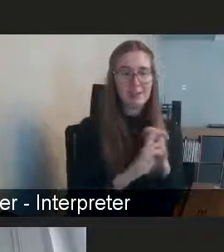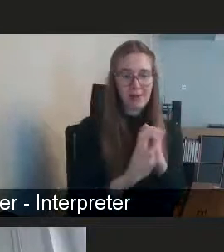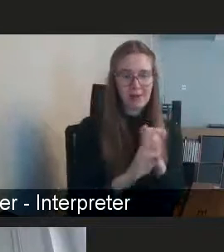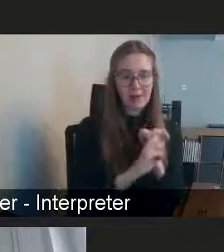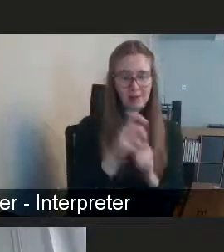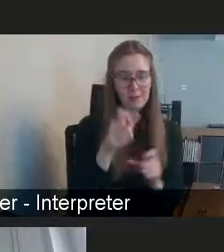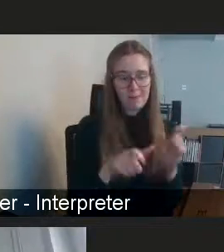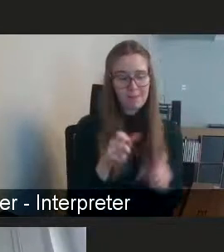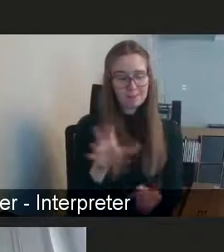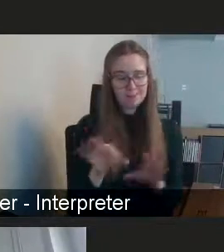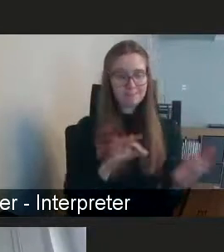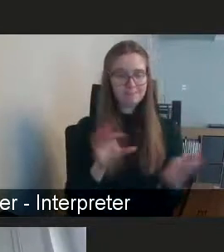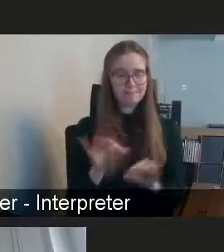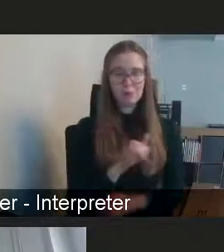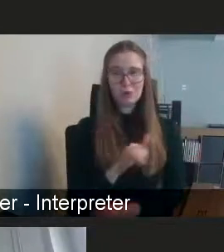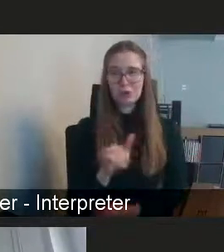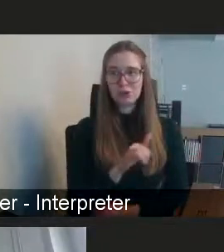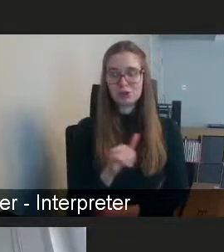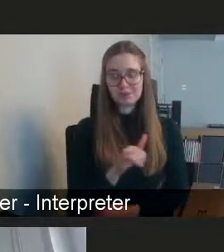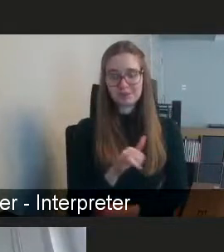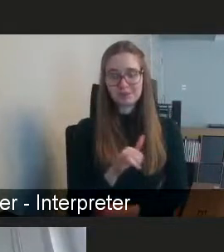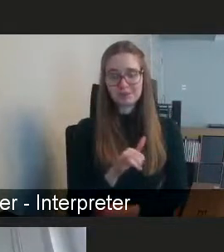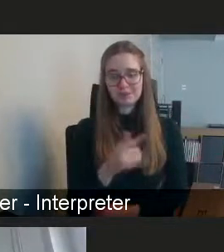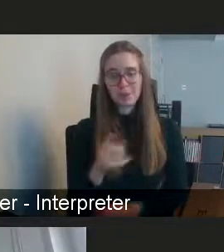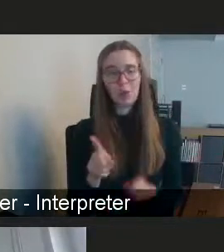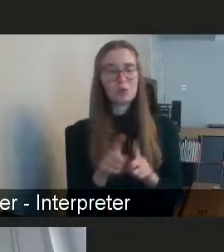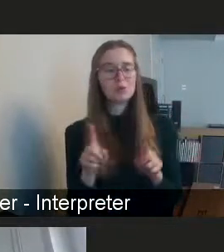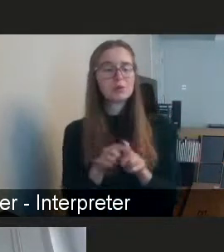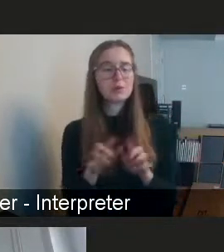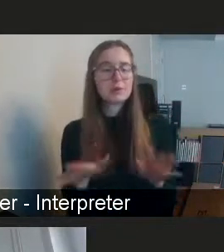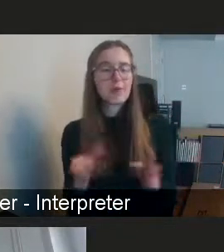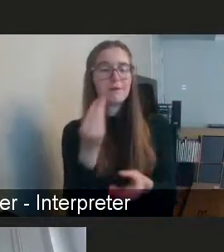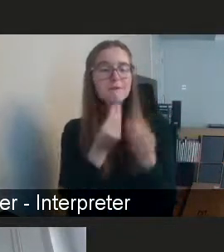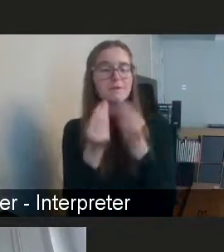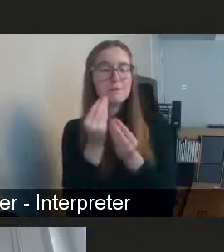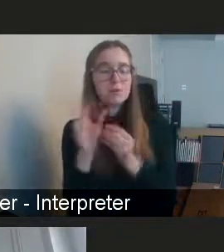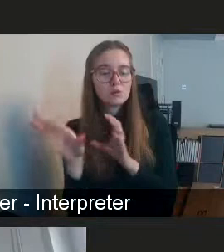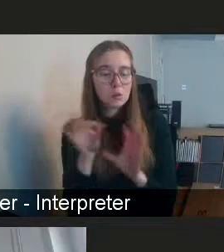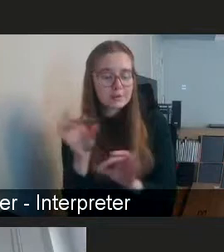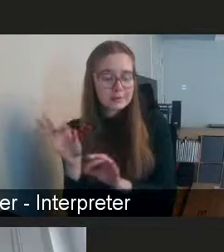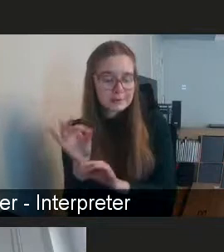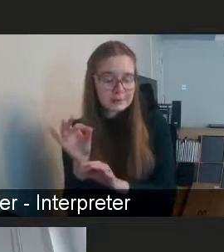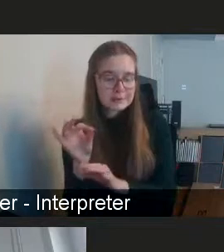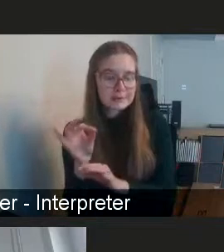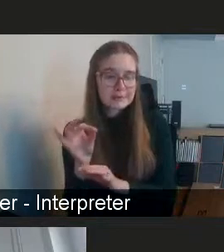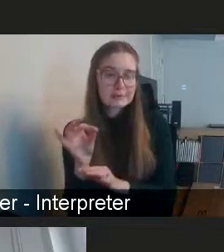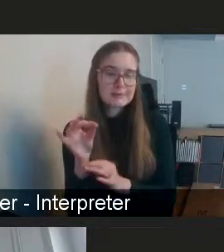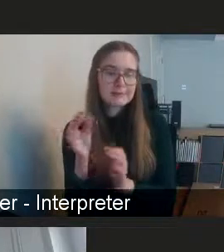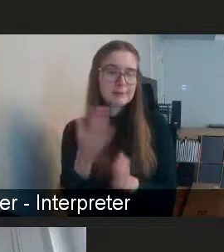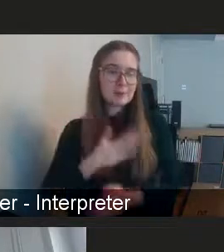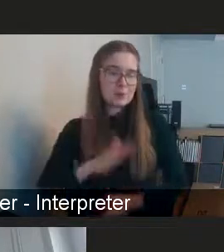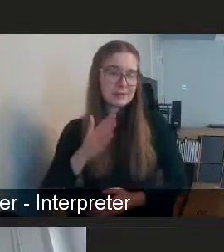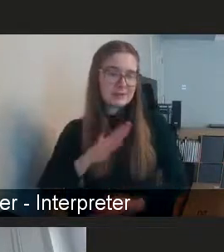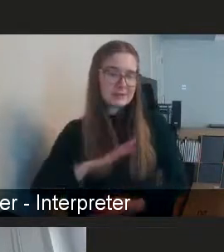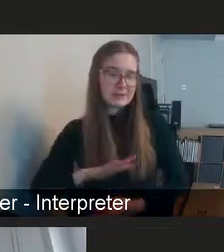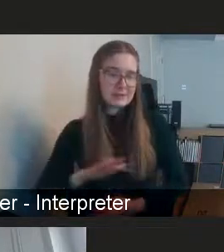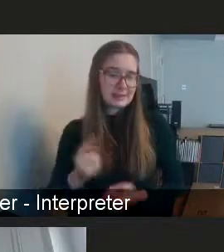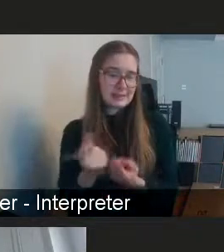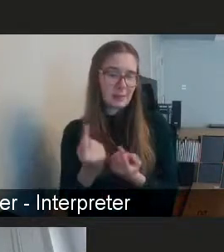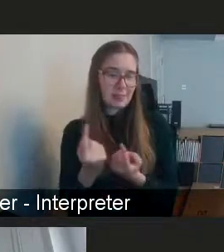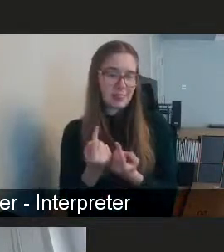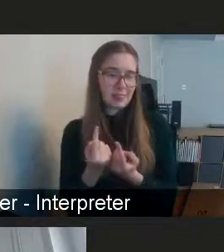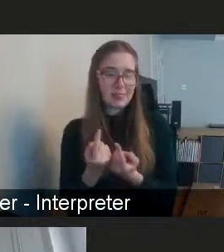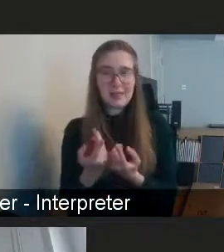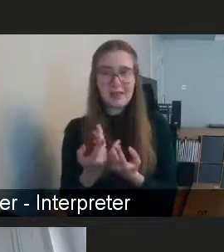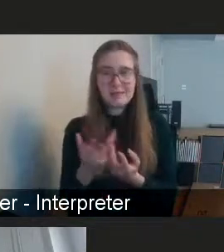the country has enough. Similarly, for food choices, do we really need something off-season? Can we